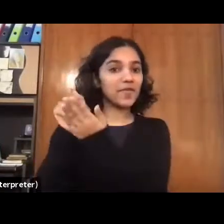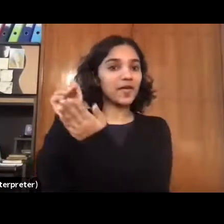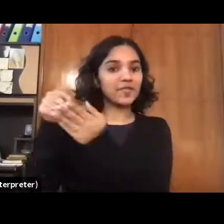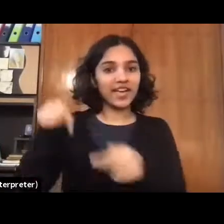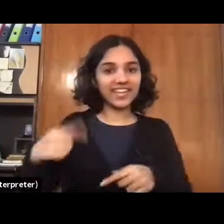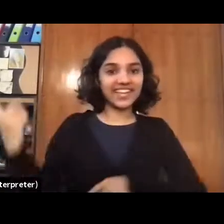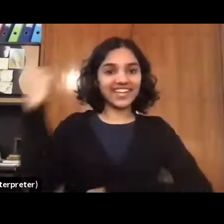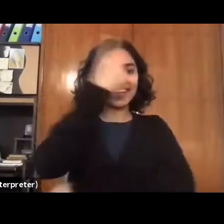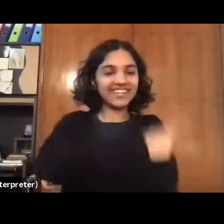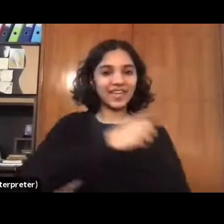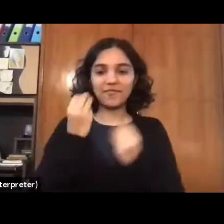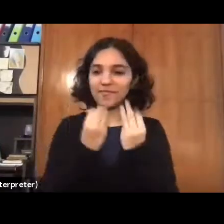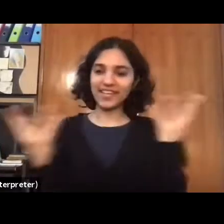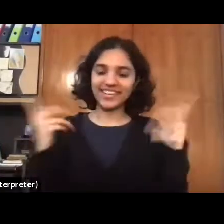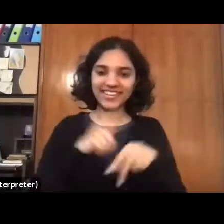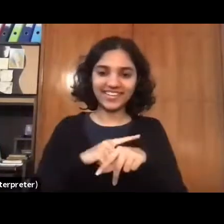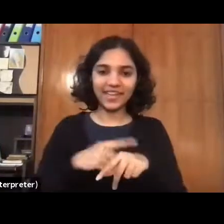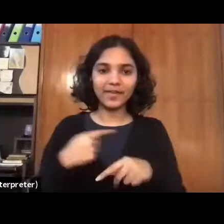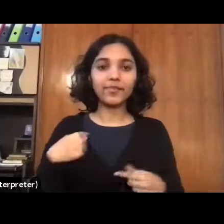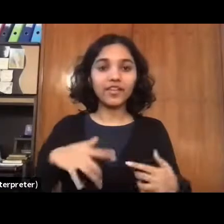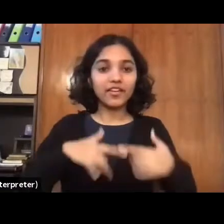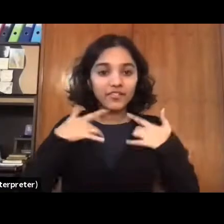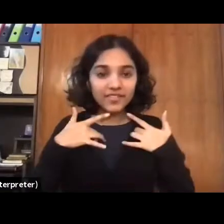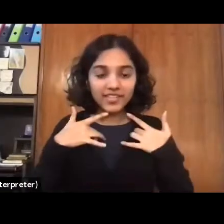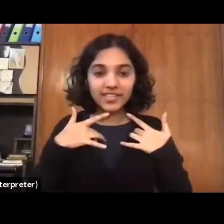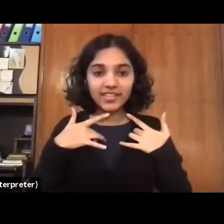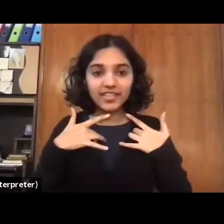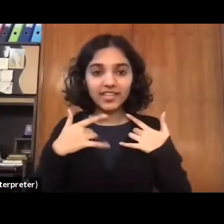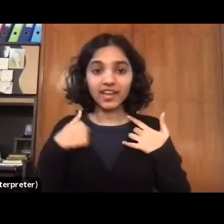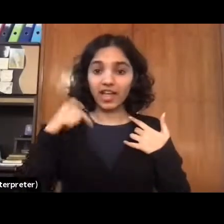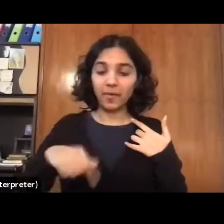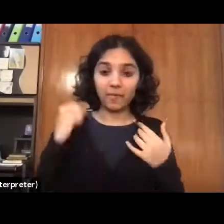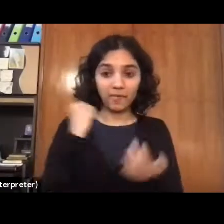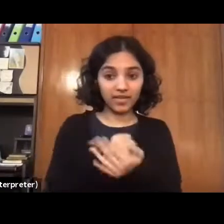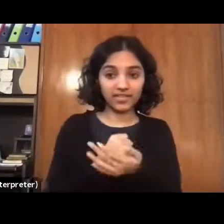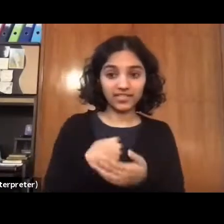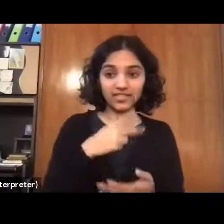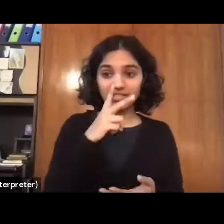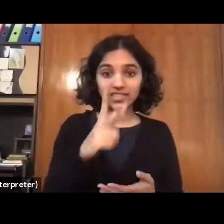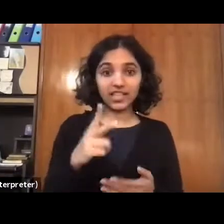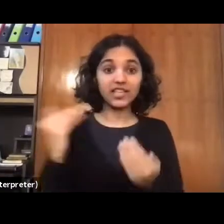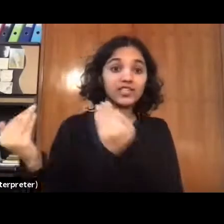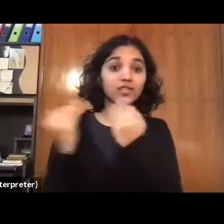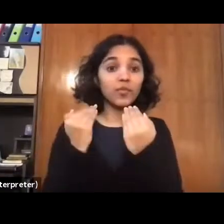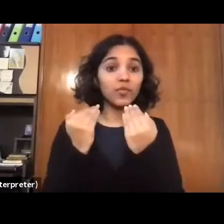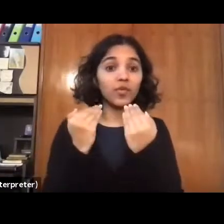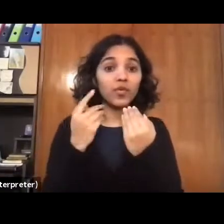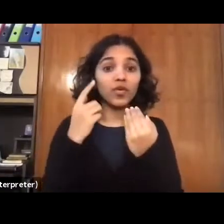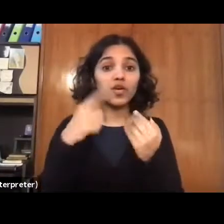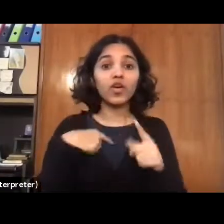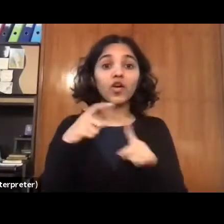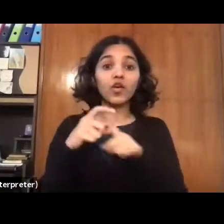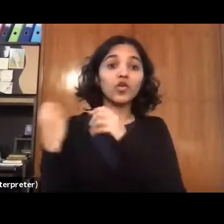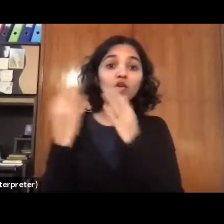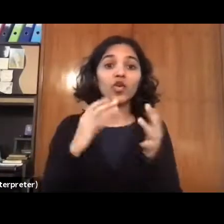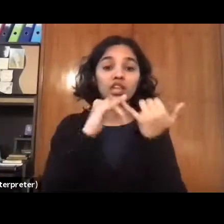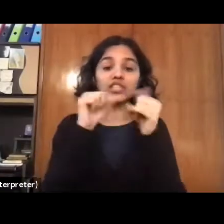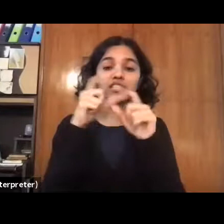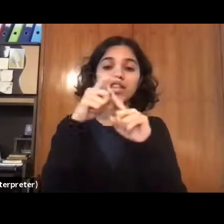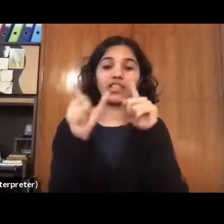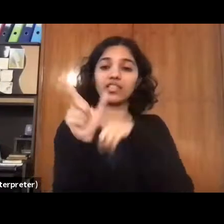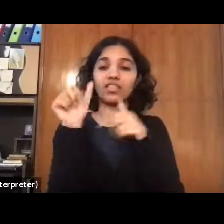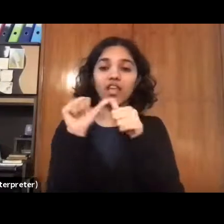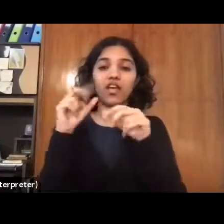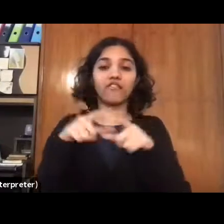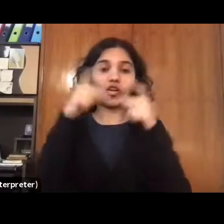occasion. And I'd be remiss if I do not acknowledge the support from our donor, the Sadia Foundation,